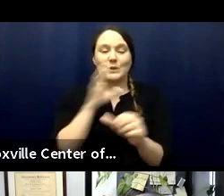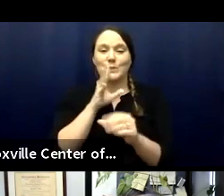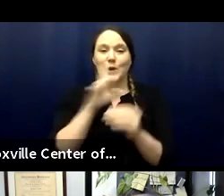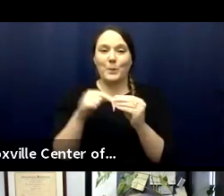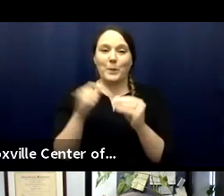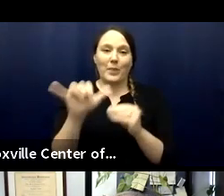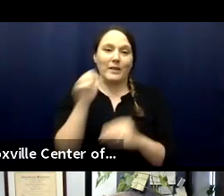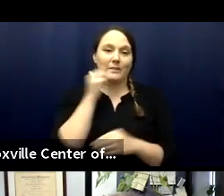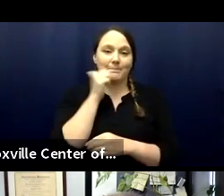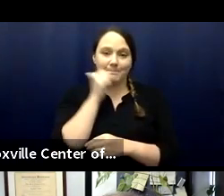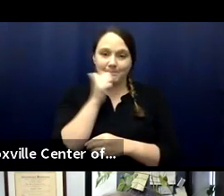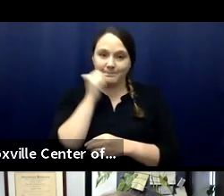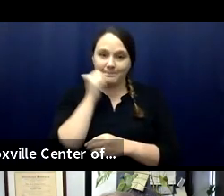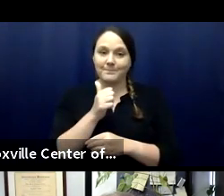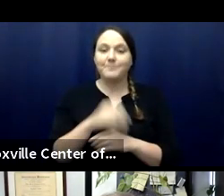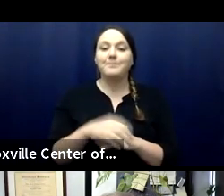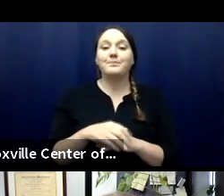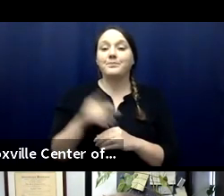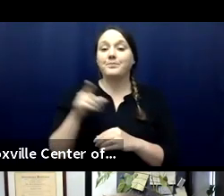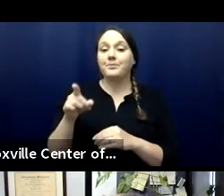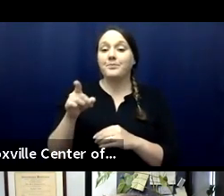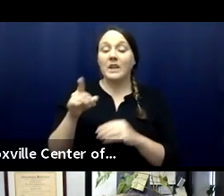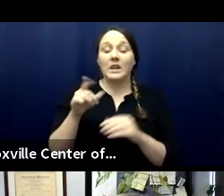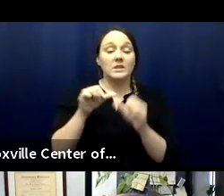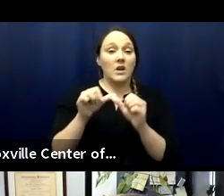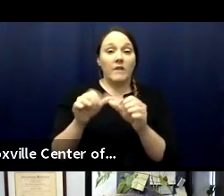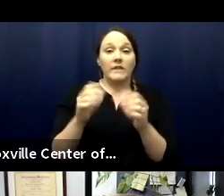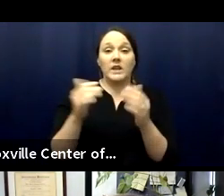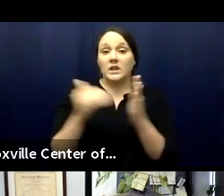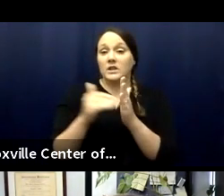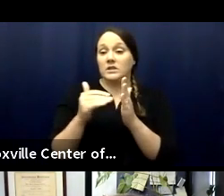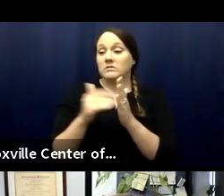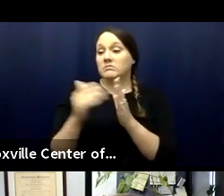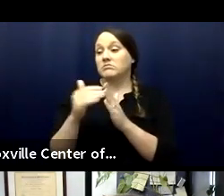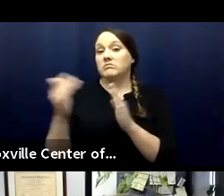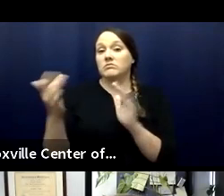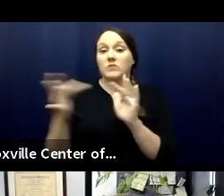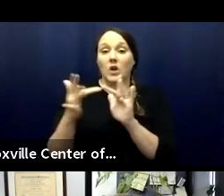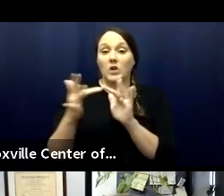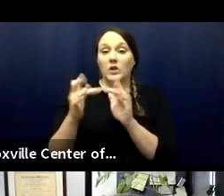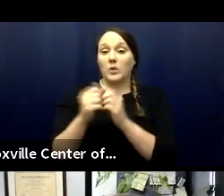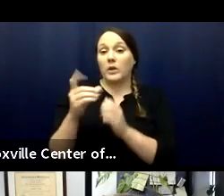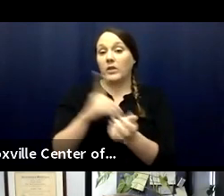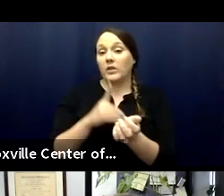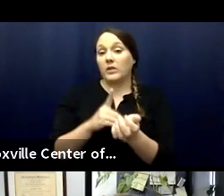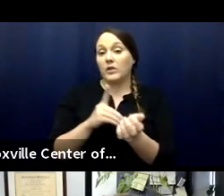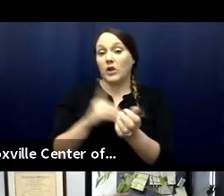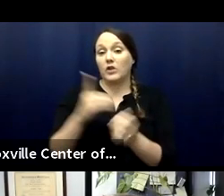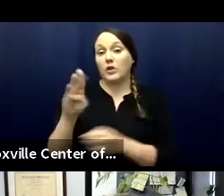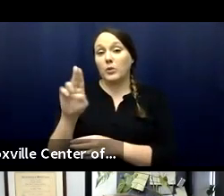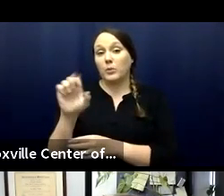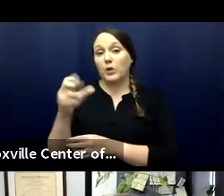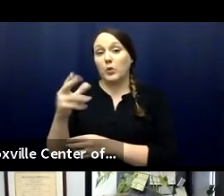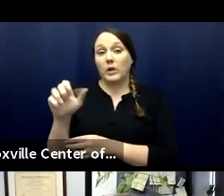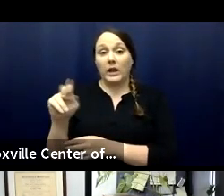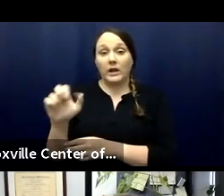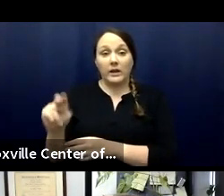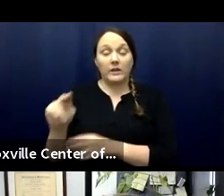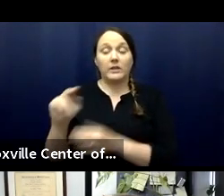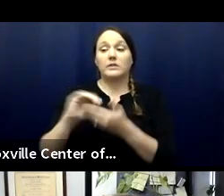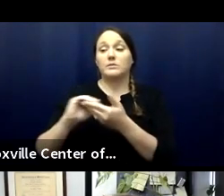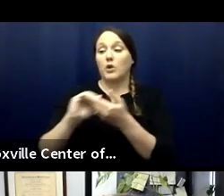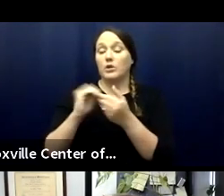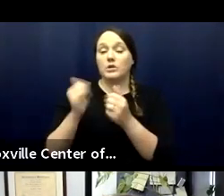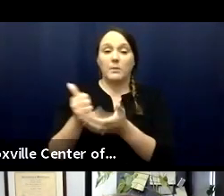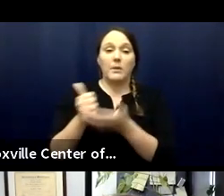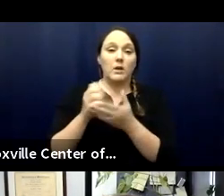But he's in regular contact with Dr. Buchanan, and we feel that partnership has helped us so much.